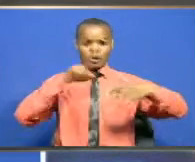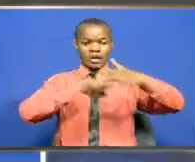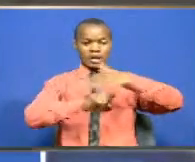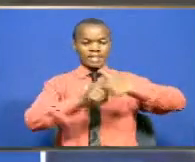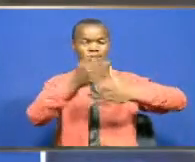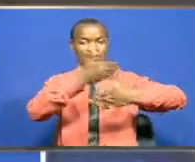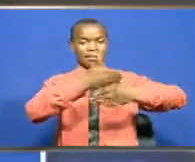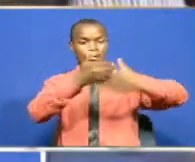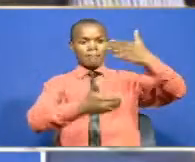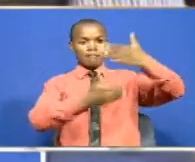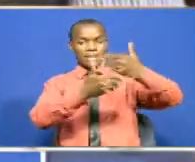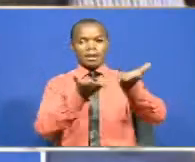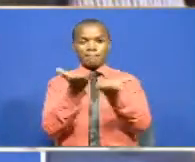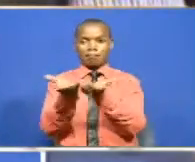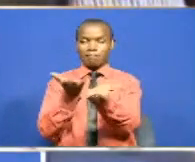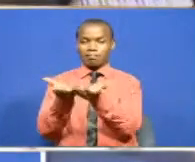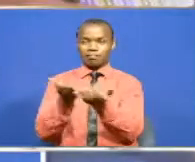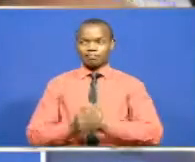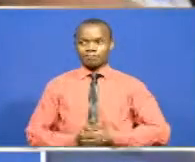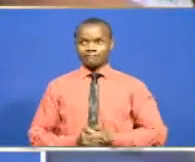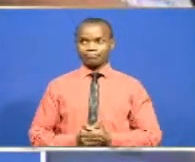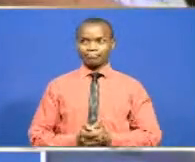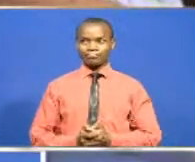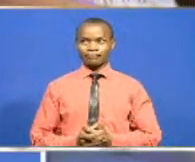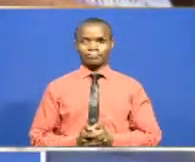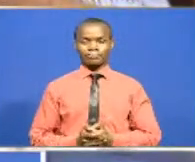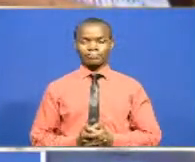residential and commercial buildings.